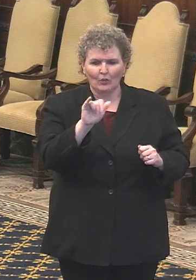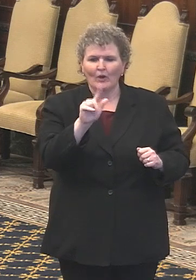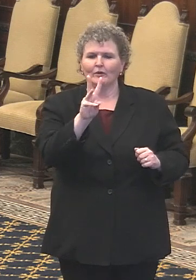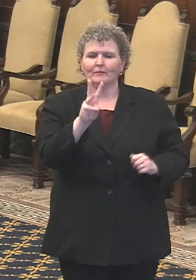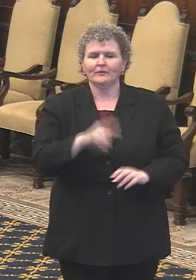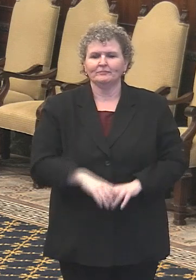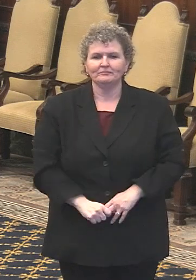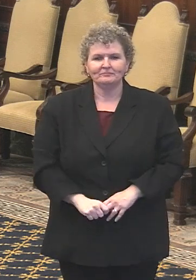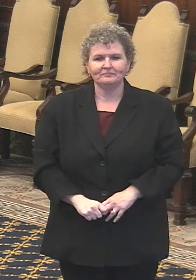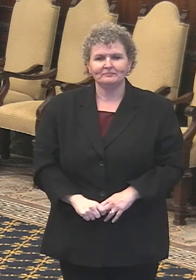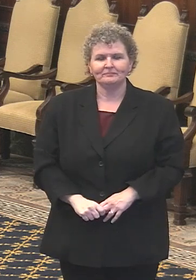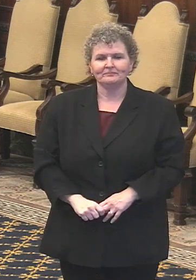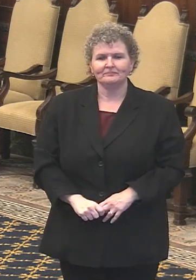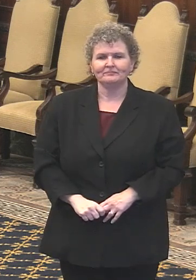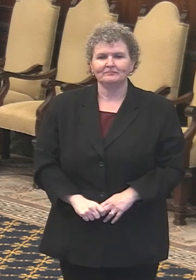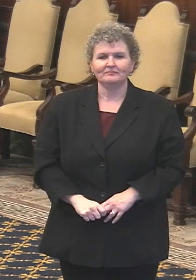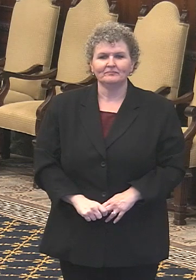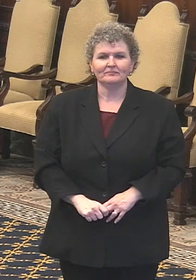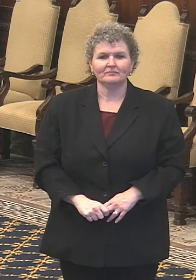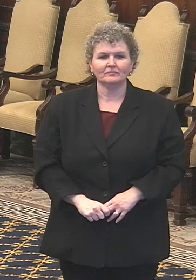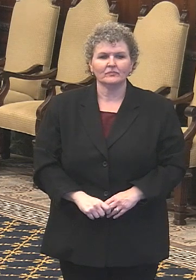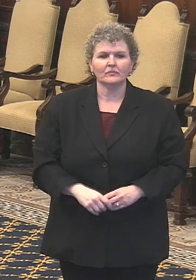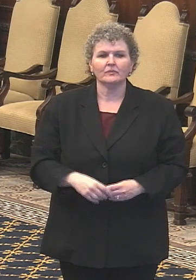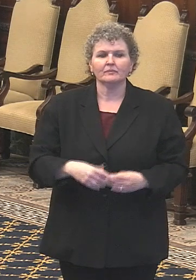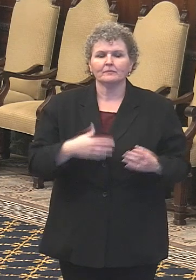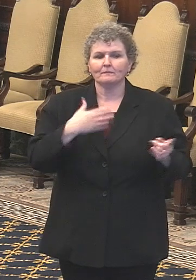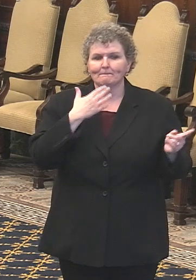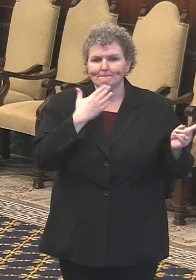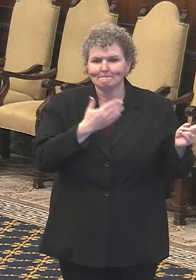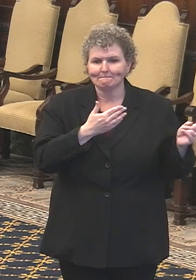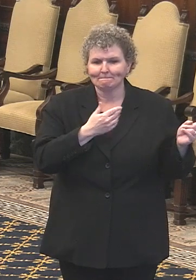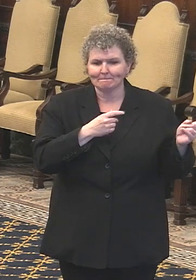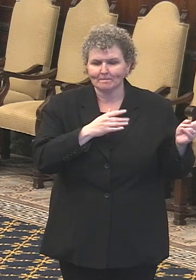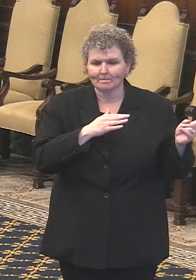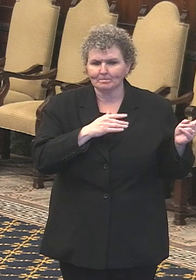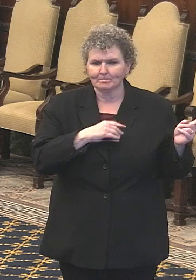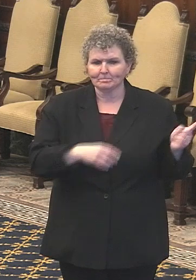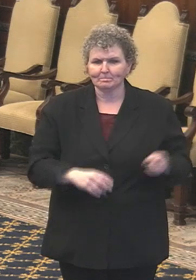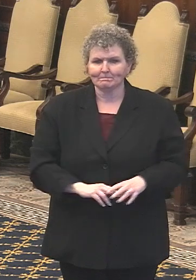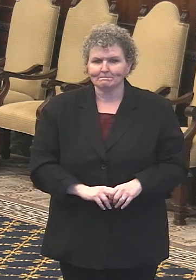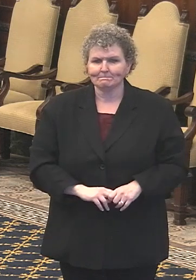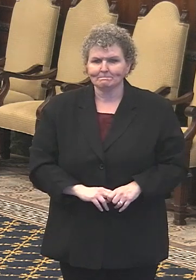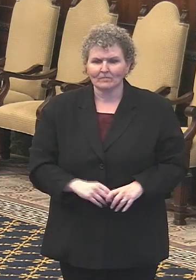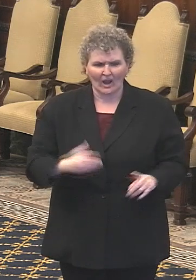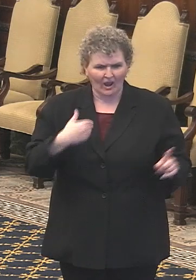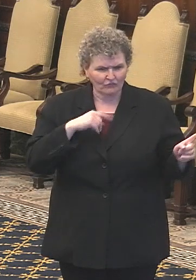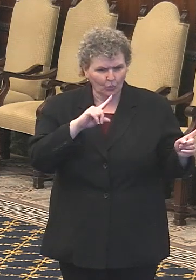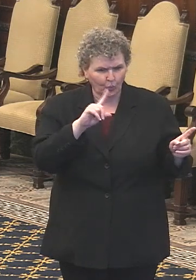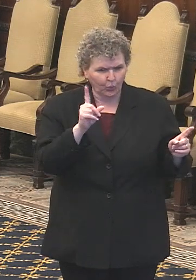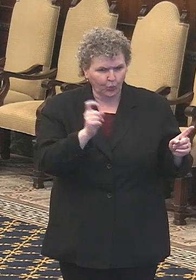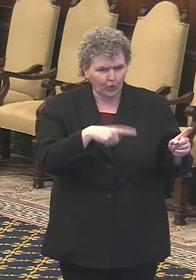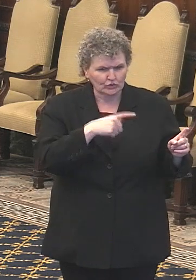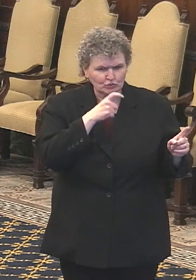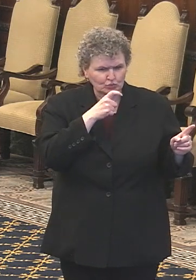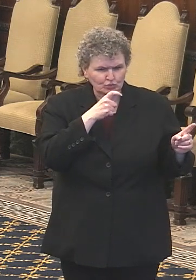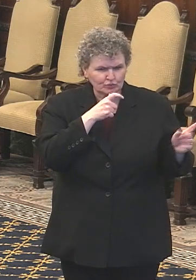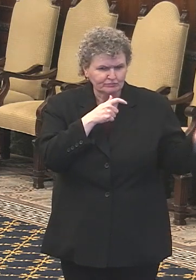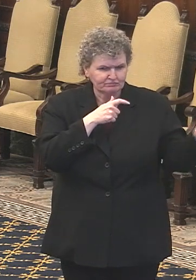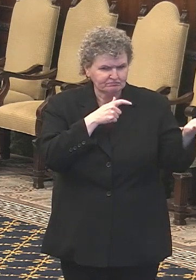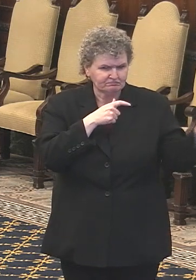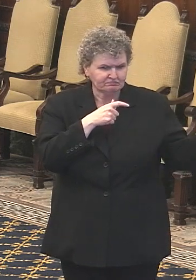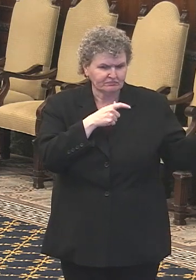Thanks, Mike. I had a question. I'm not sure who this is for, but the inmate numbers